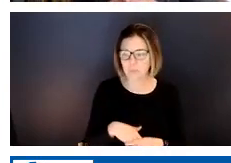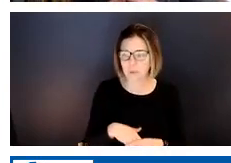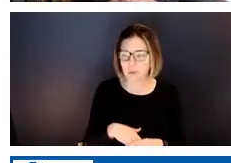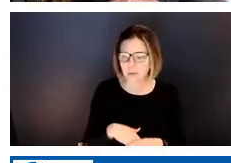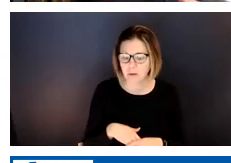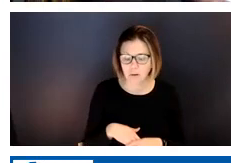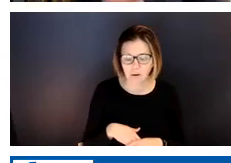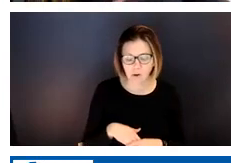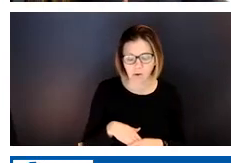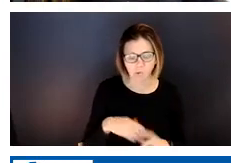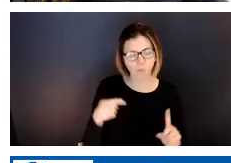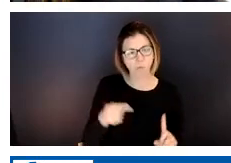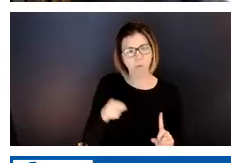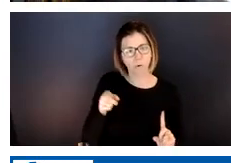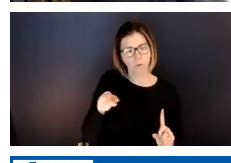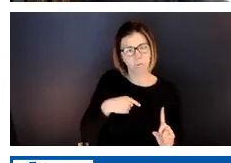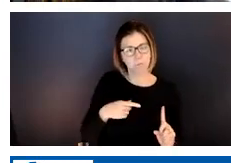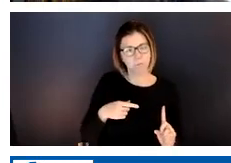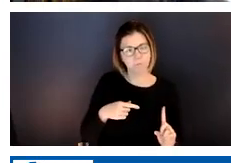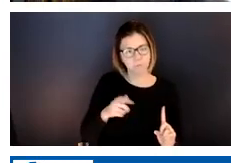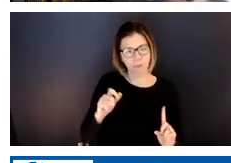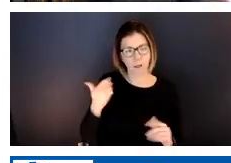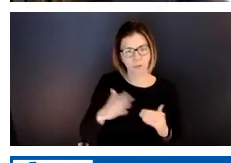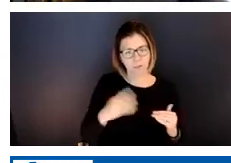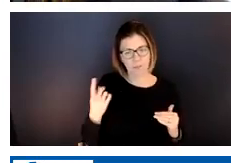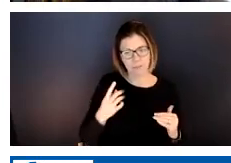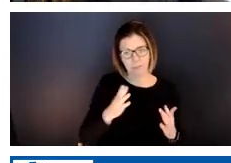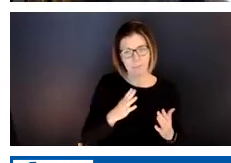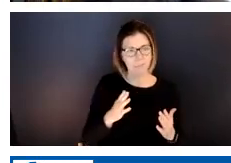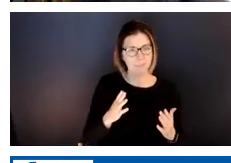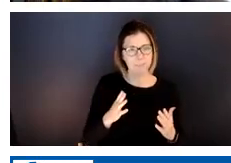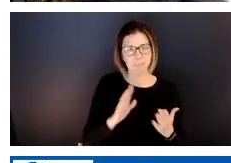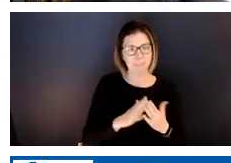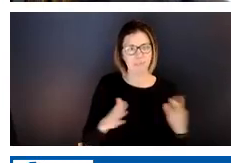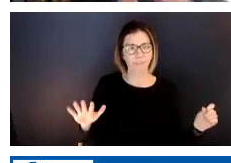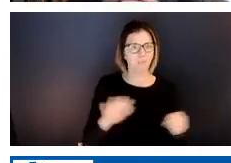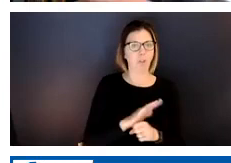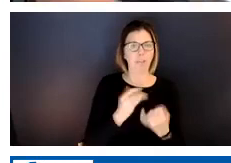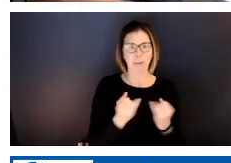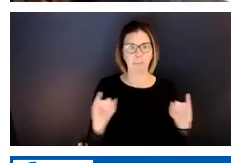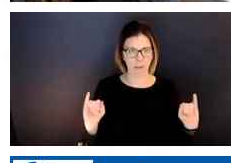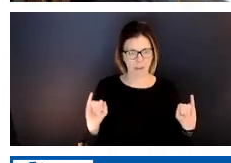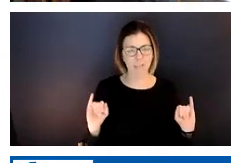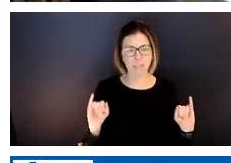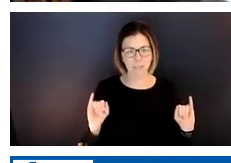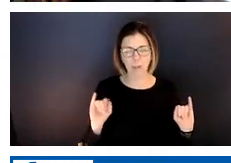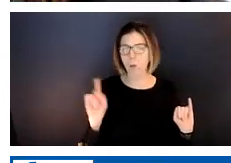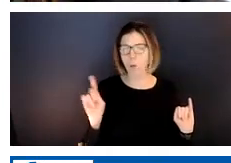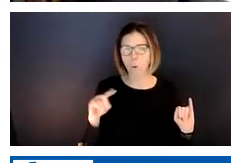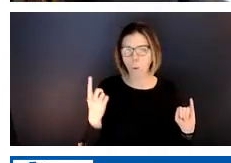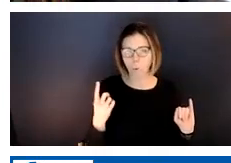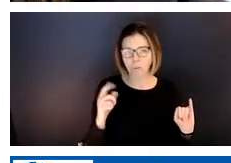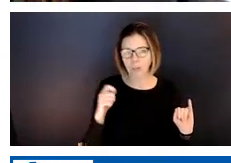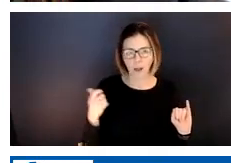here is other than someone being completely independent, the only other